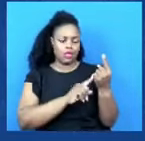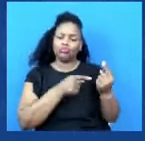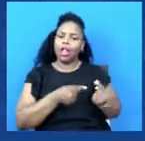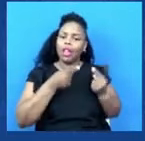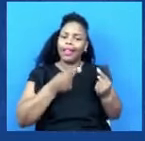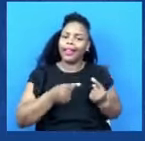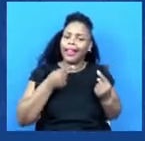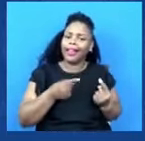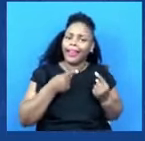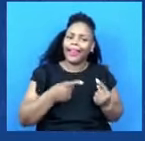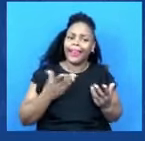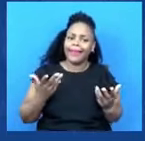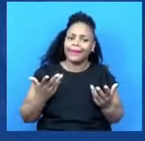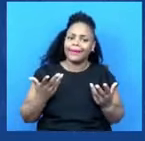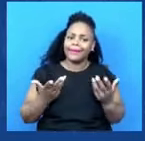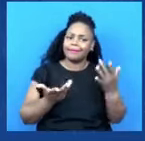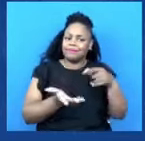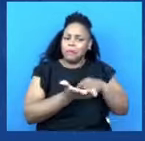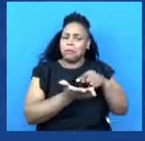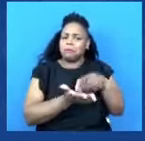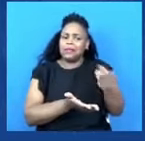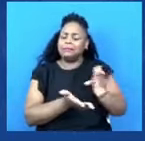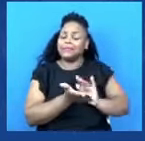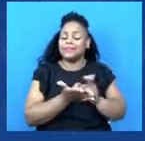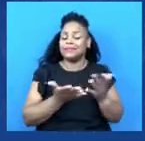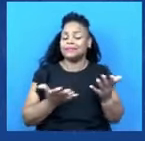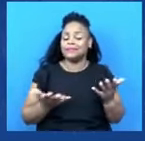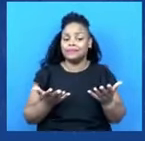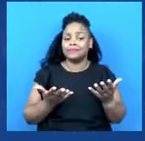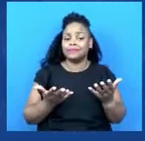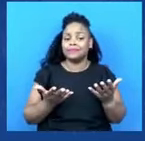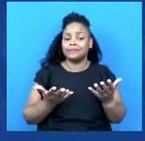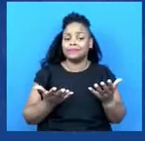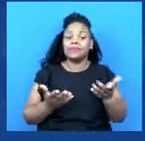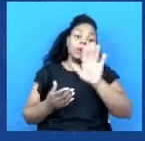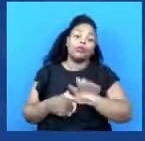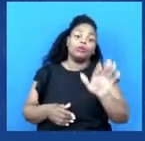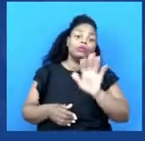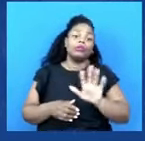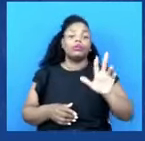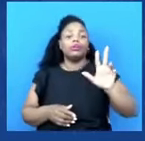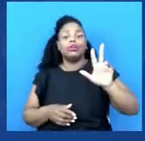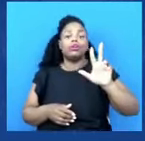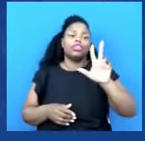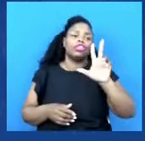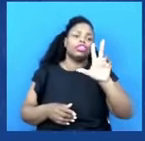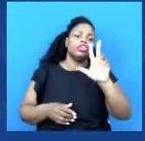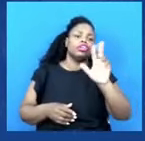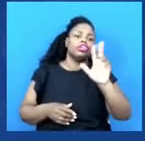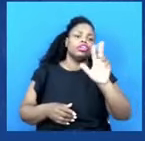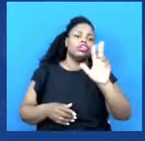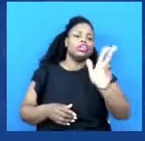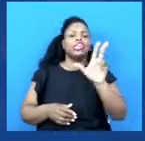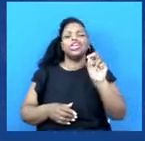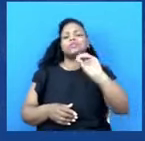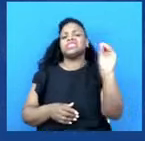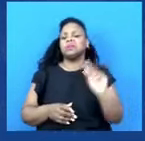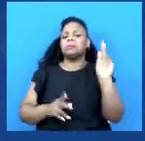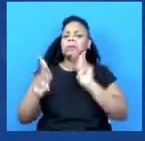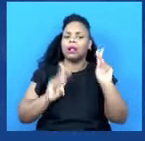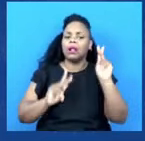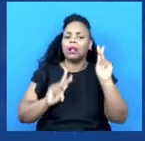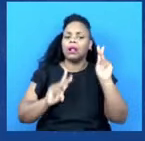30% have skipped doses, cut pills in half, or because they can't afford the cost.